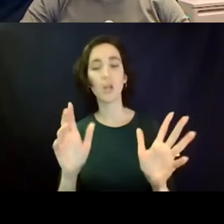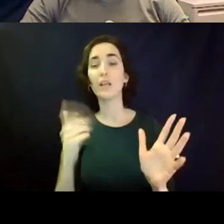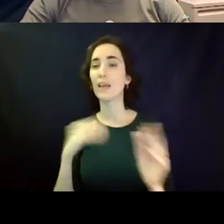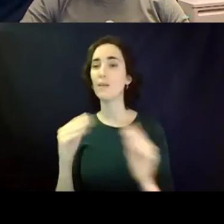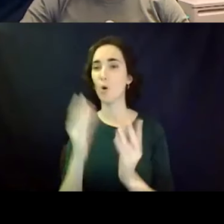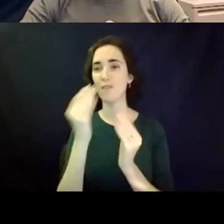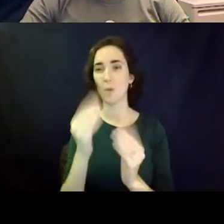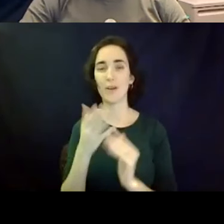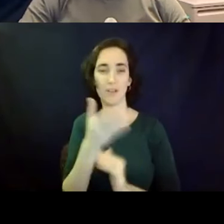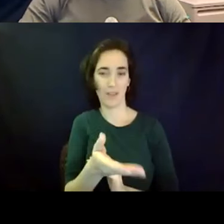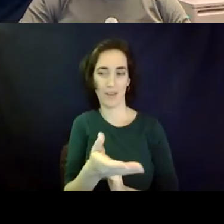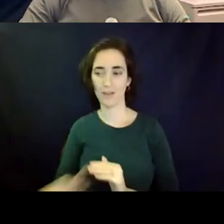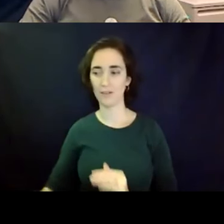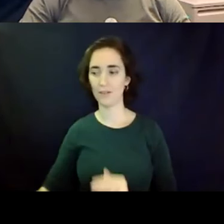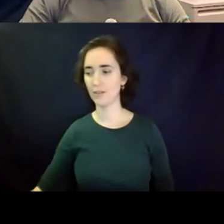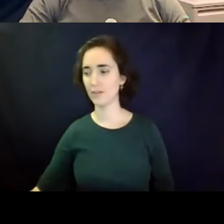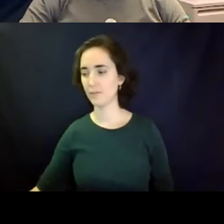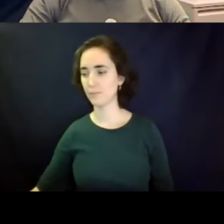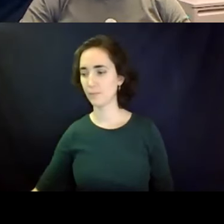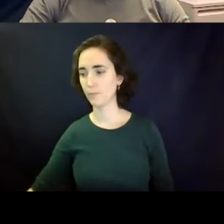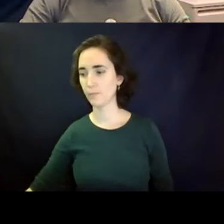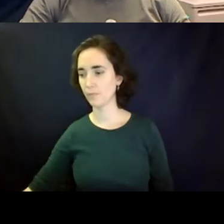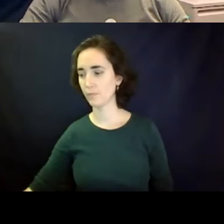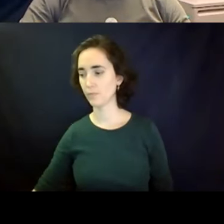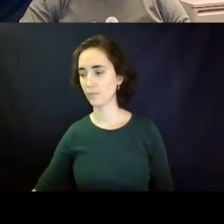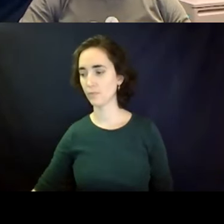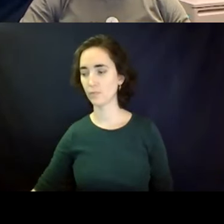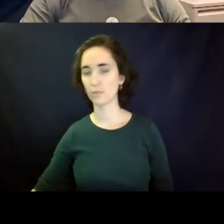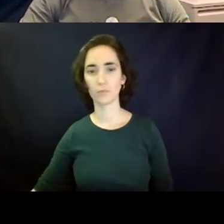information. We also have podcasts.